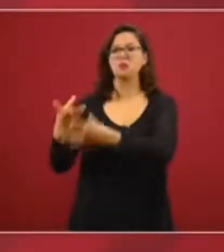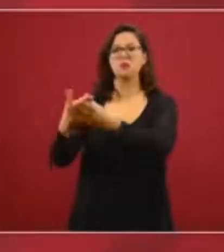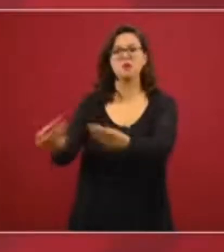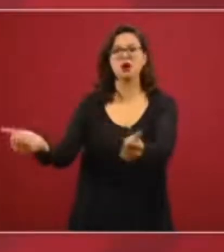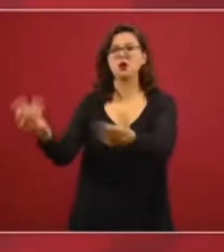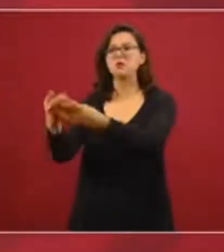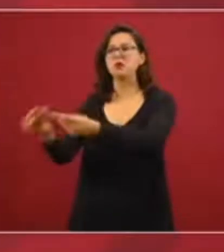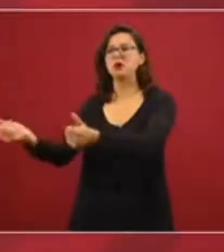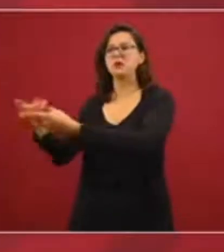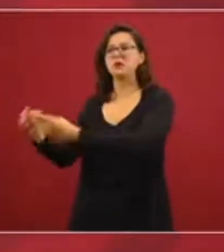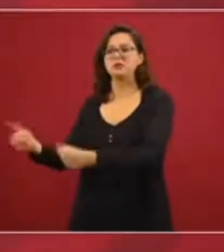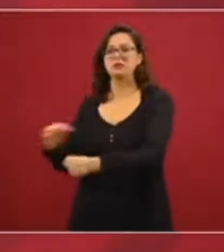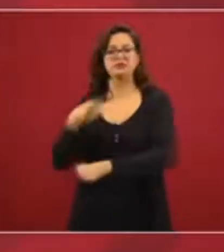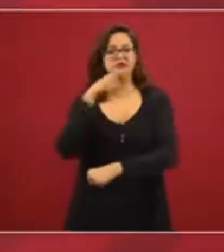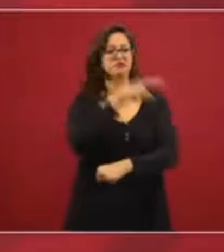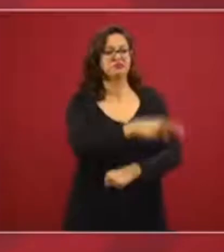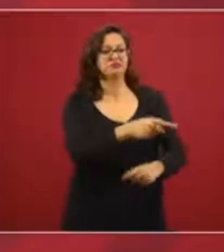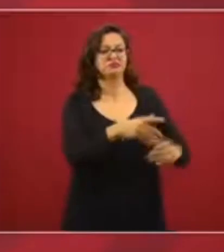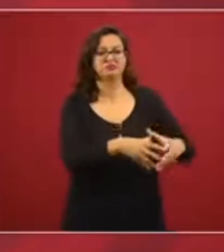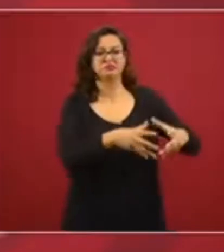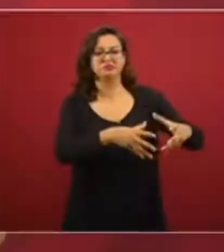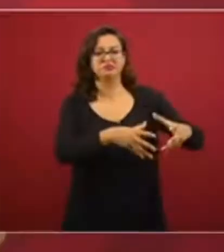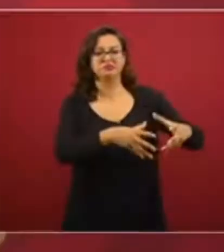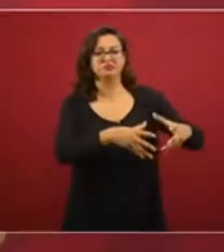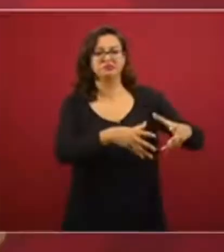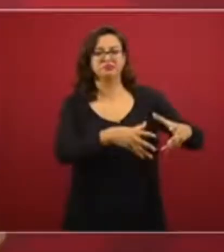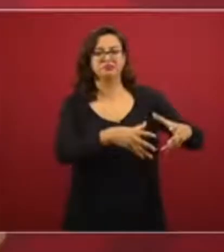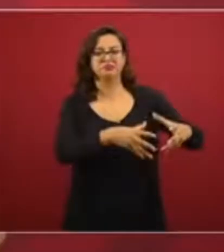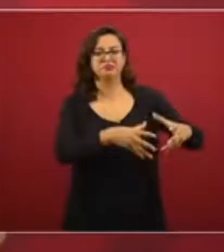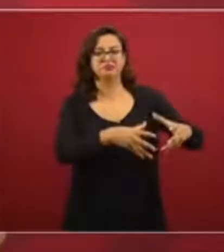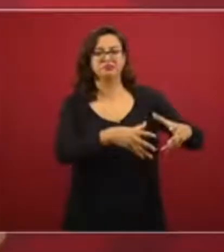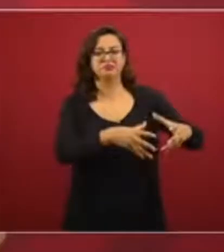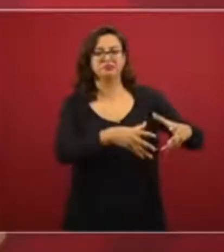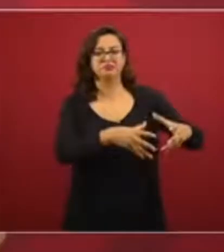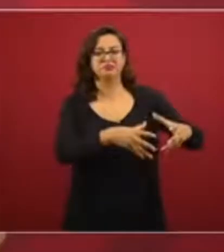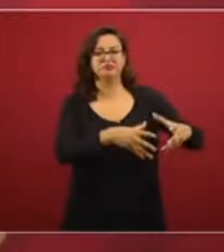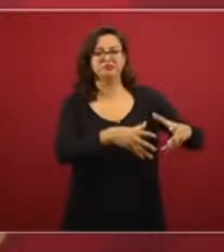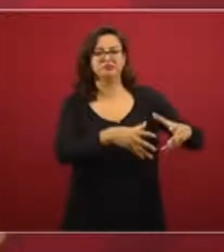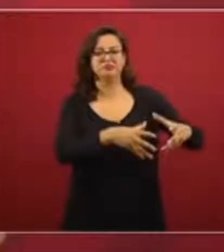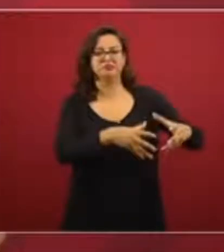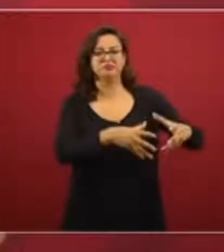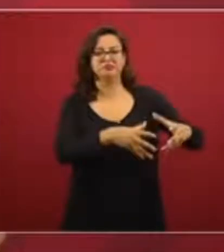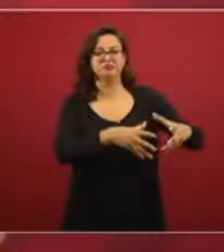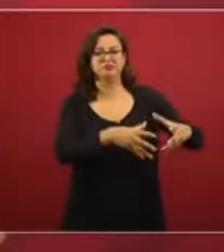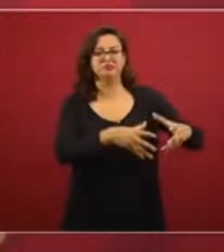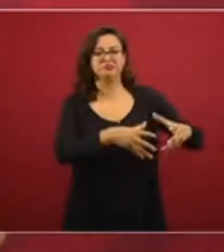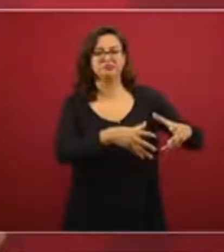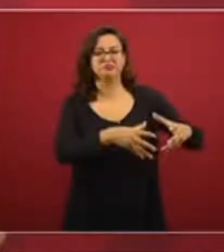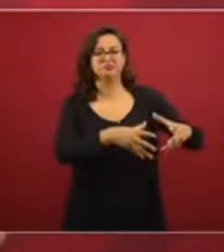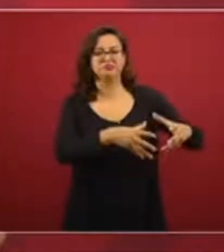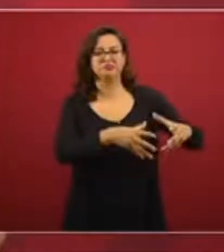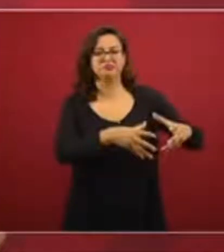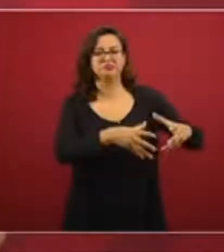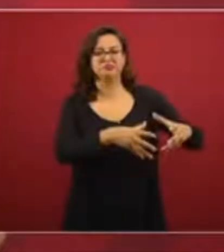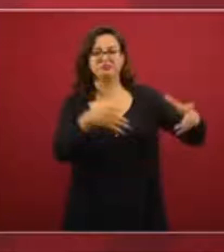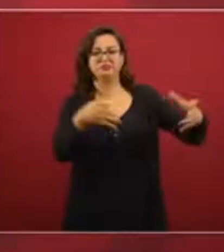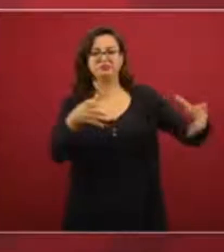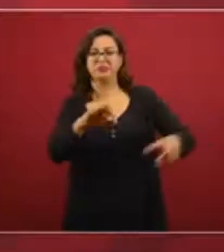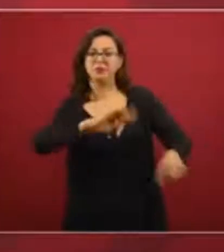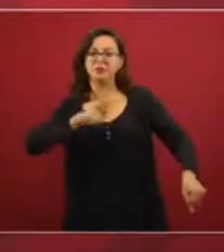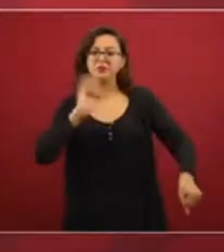Se habla de que se recibió dinero And they speak of money that was